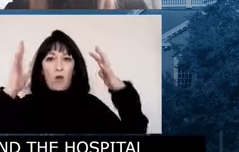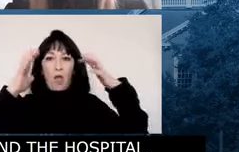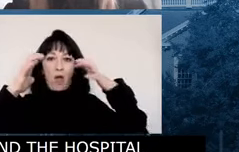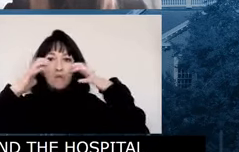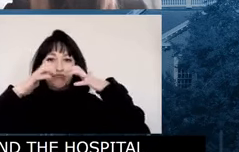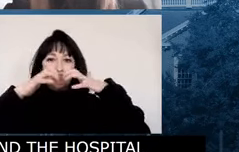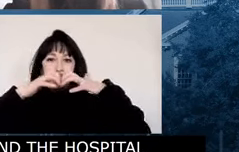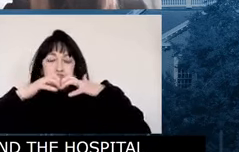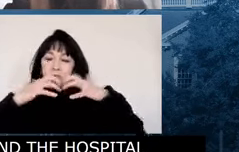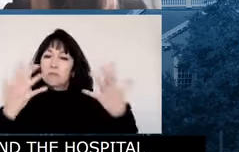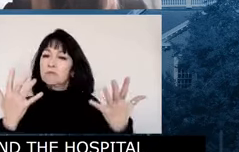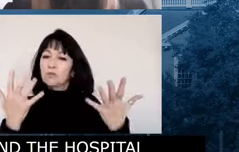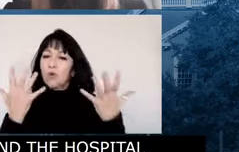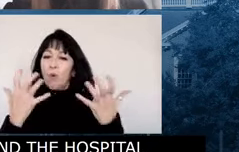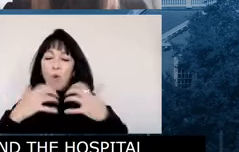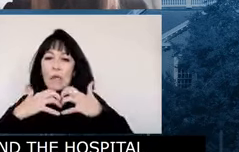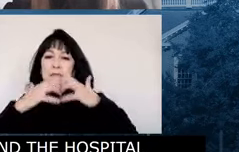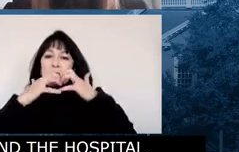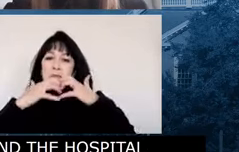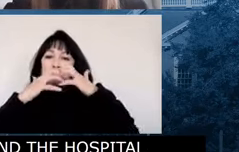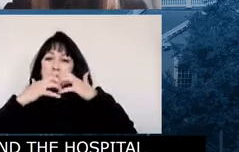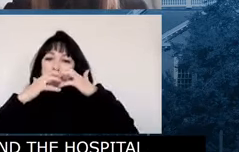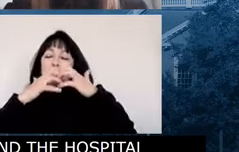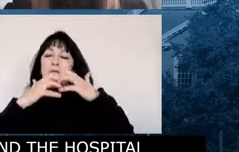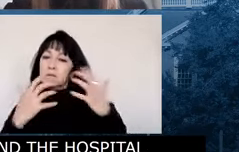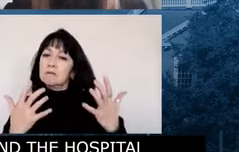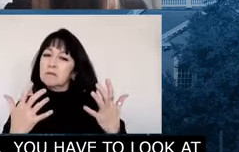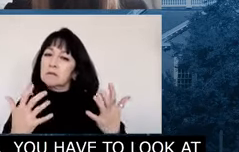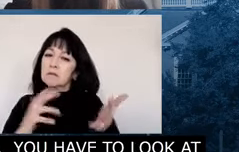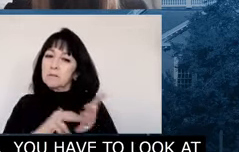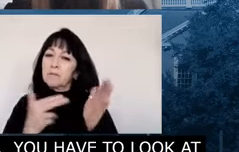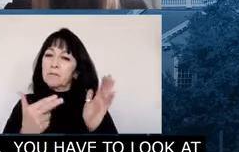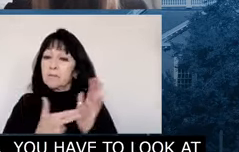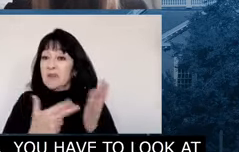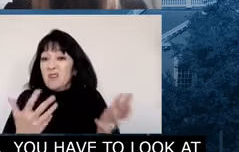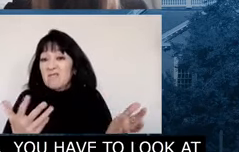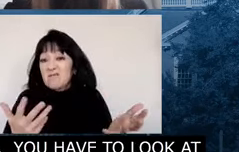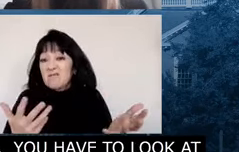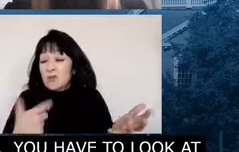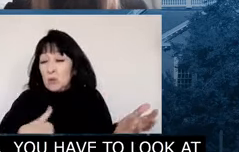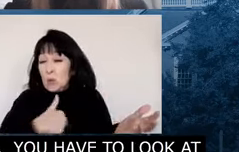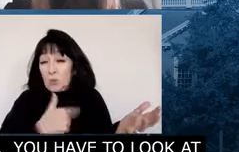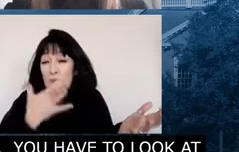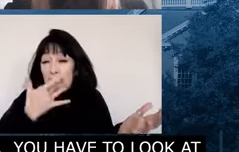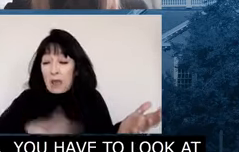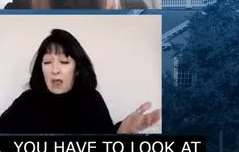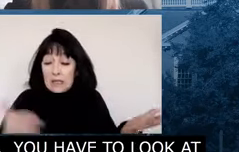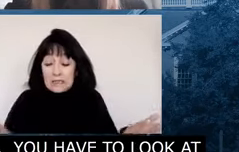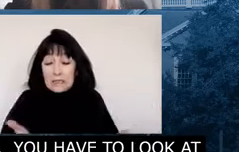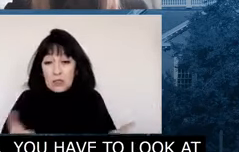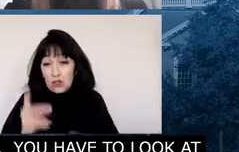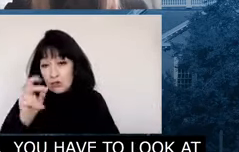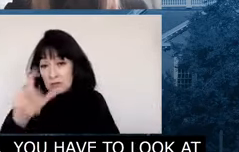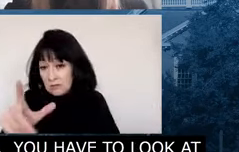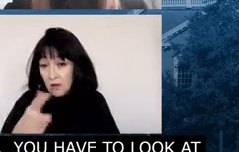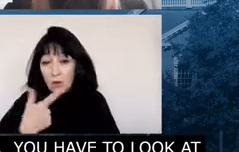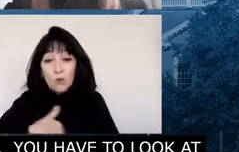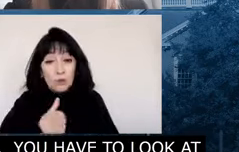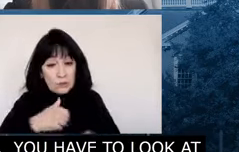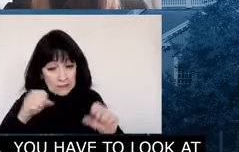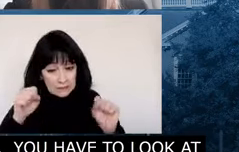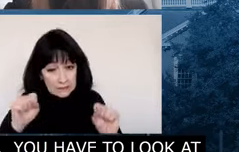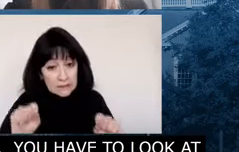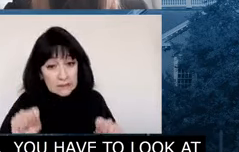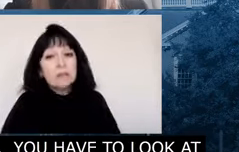from our school superintendents, from our hospitals. We're just fortunate in Delaware that we can do that. We can get all your